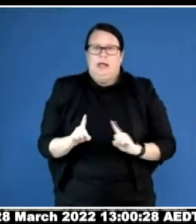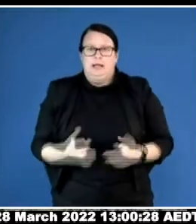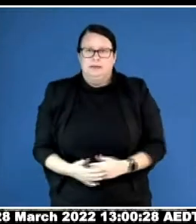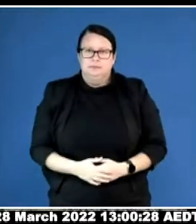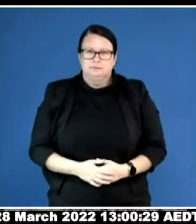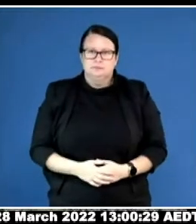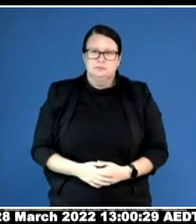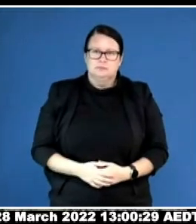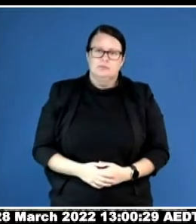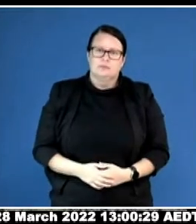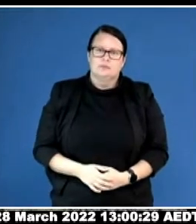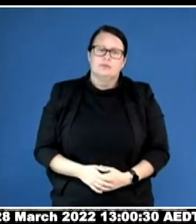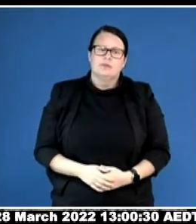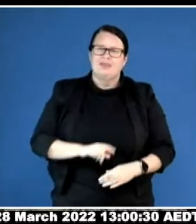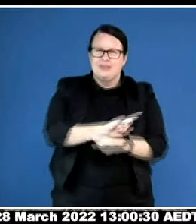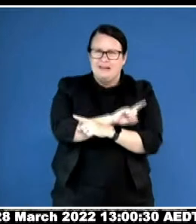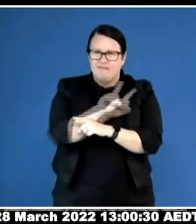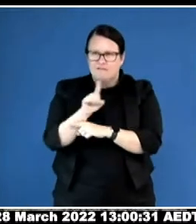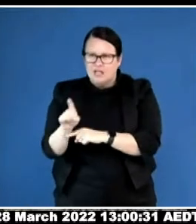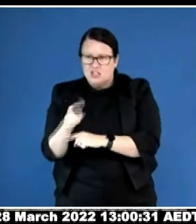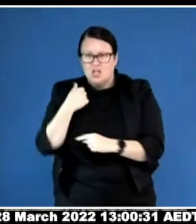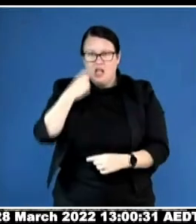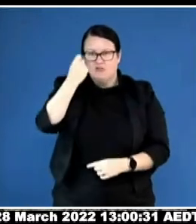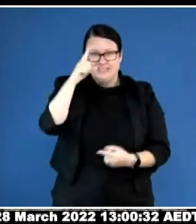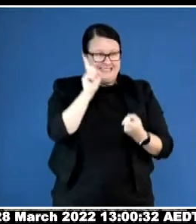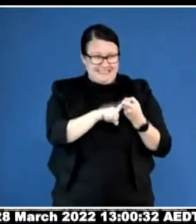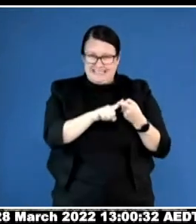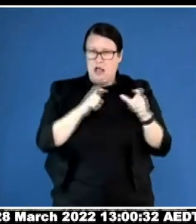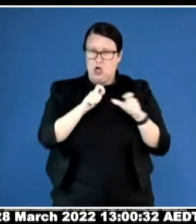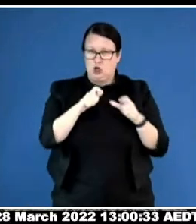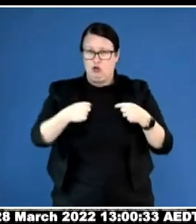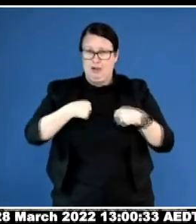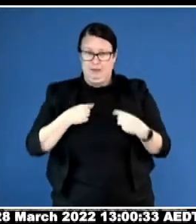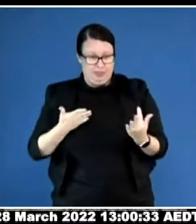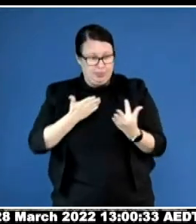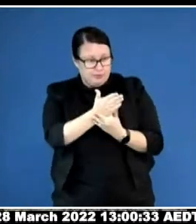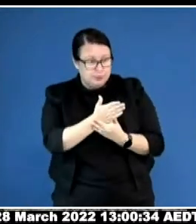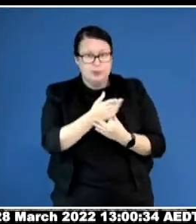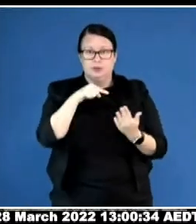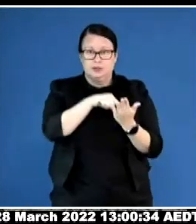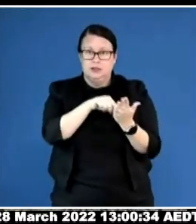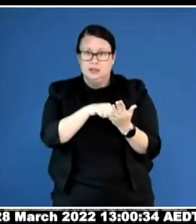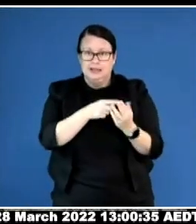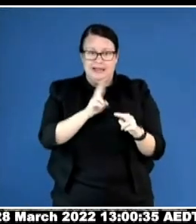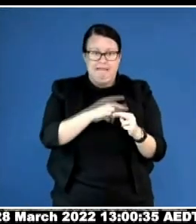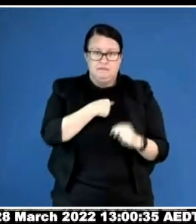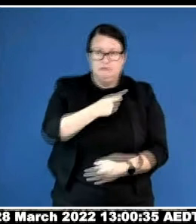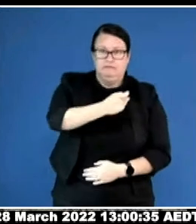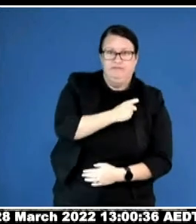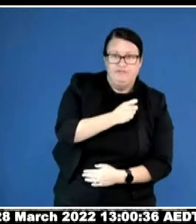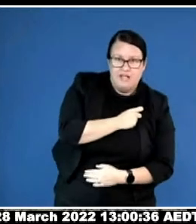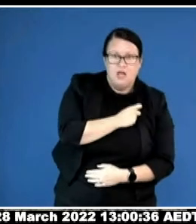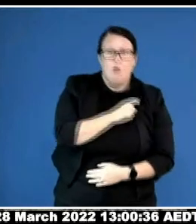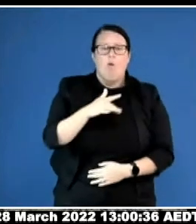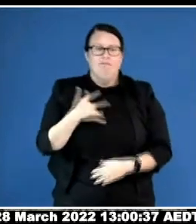Eventually I realised just how much control he had over me by whether or not I was in fear or whether or not I felt relaxed that